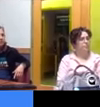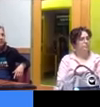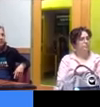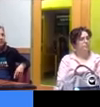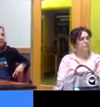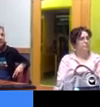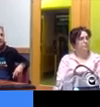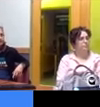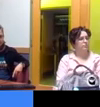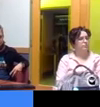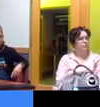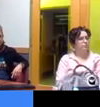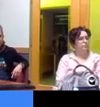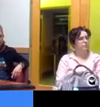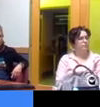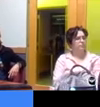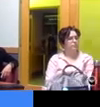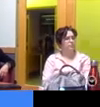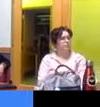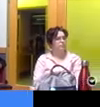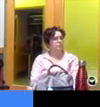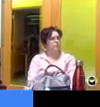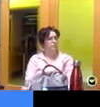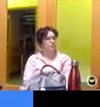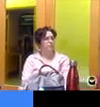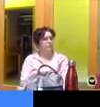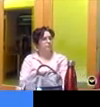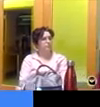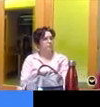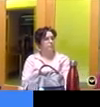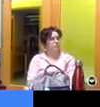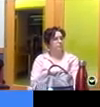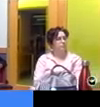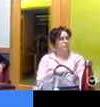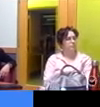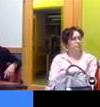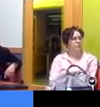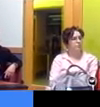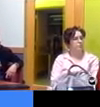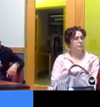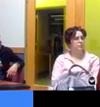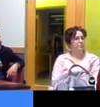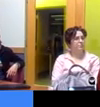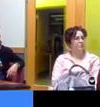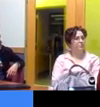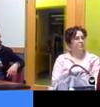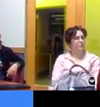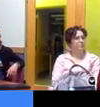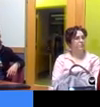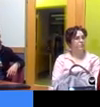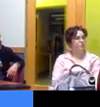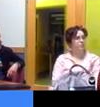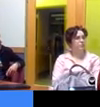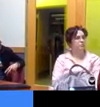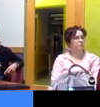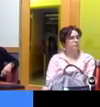pre-exposure prevention. And so we treat folks who are at higher risk for contracting HIV as well. So next